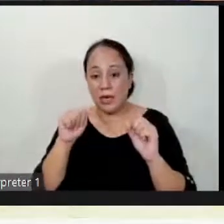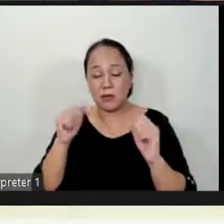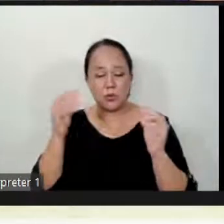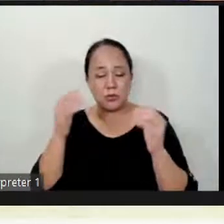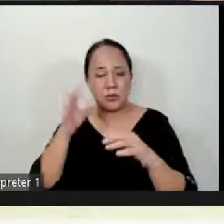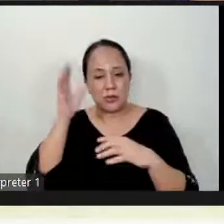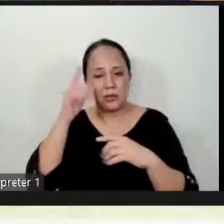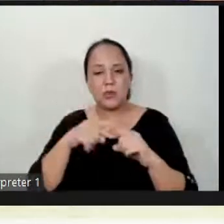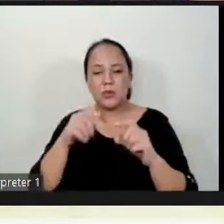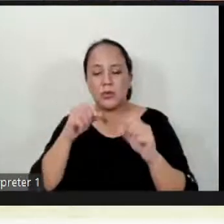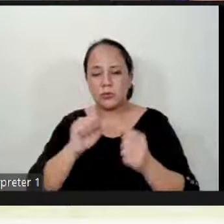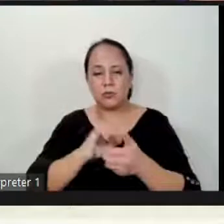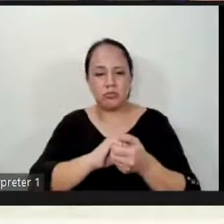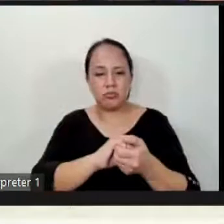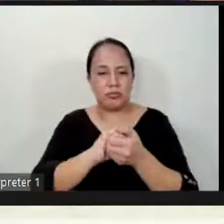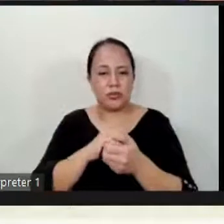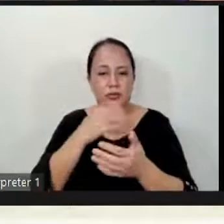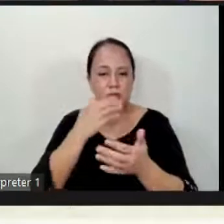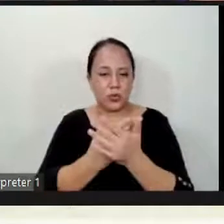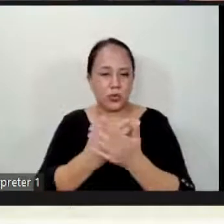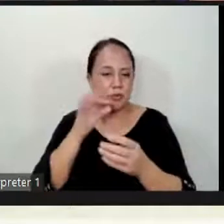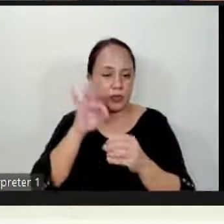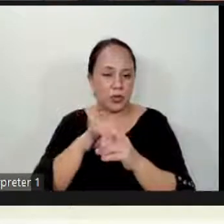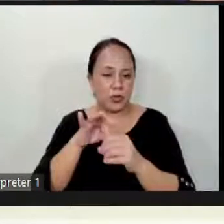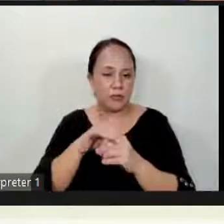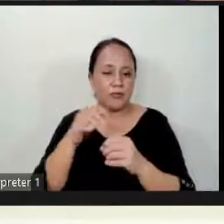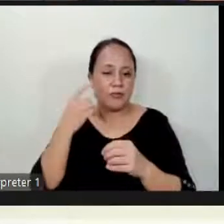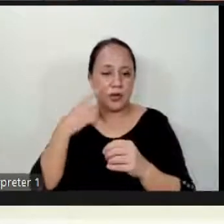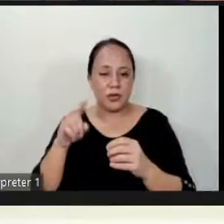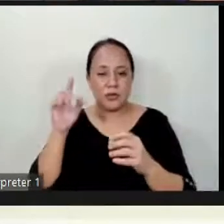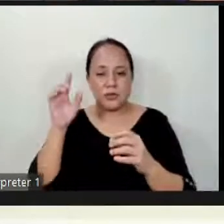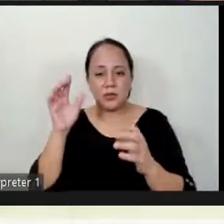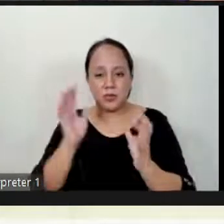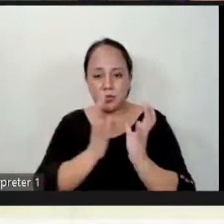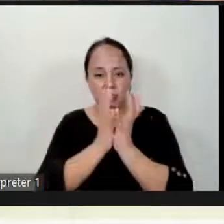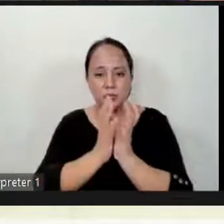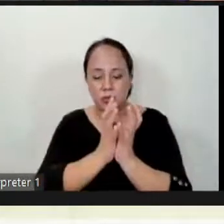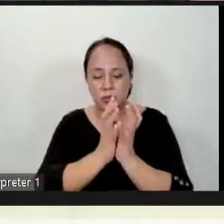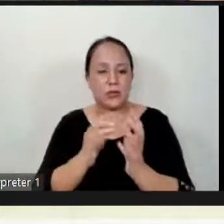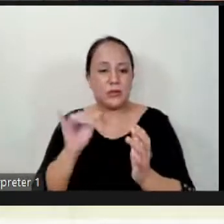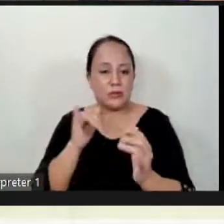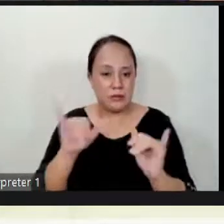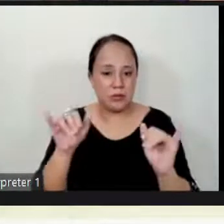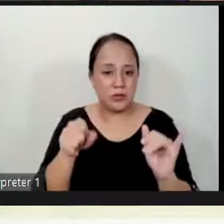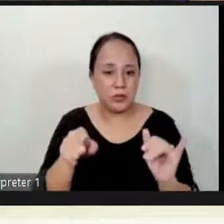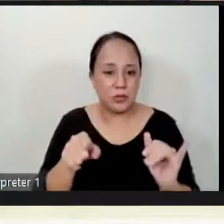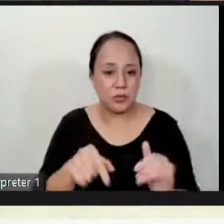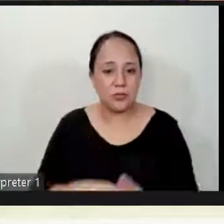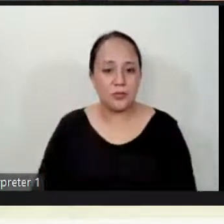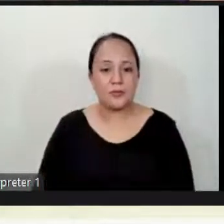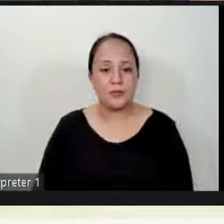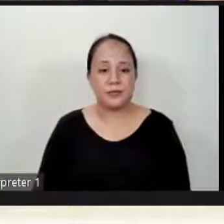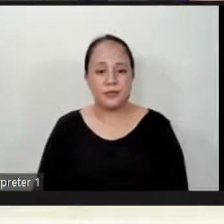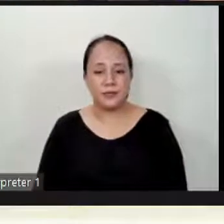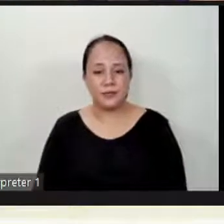so that we can come up with a very good program for communities like you.